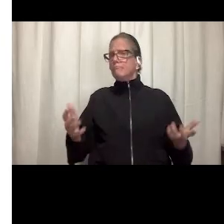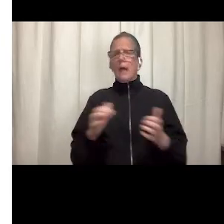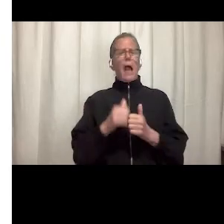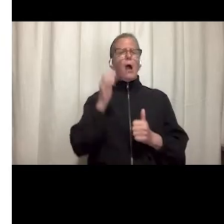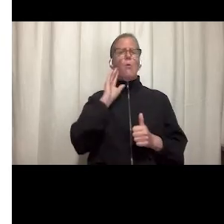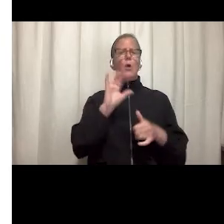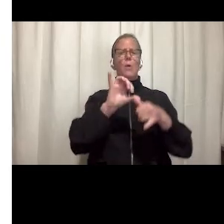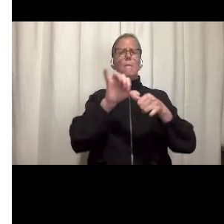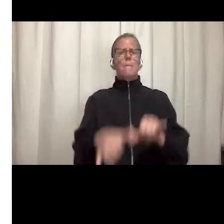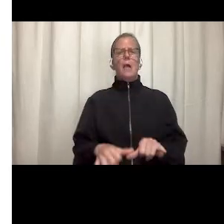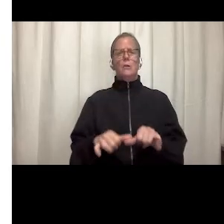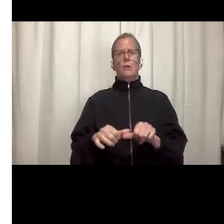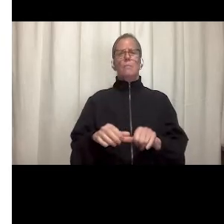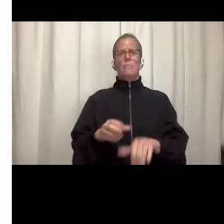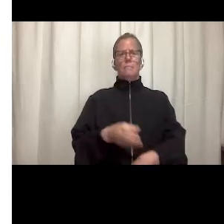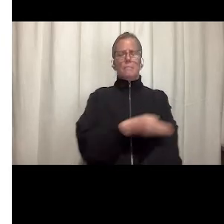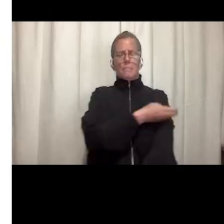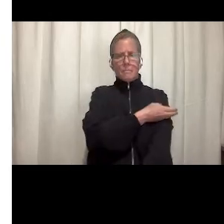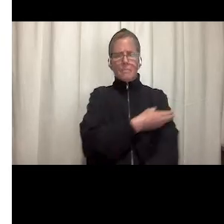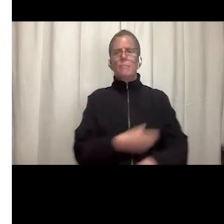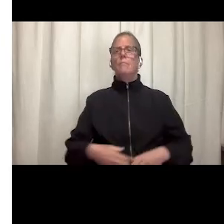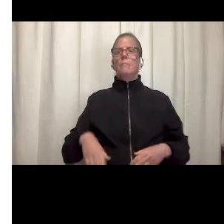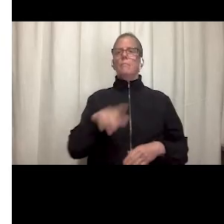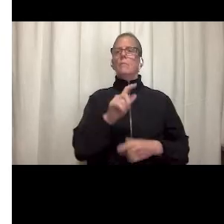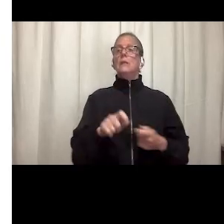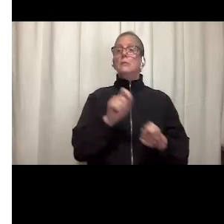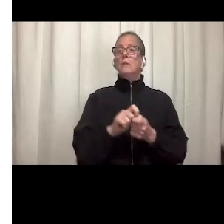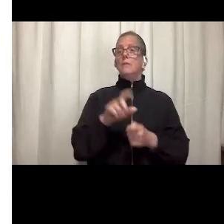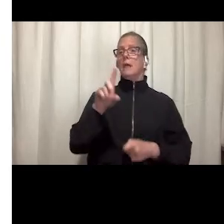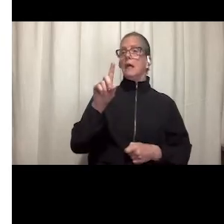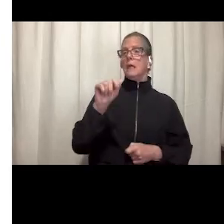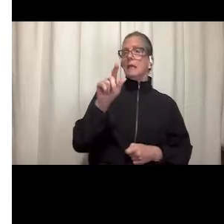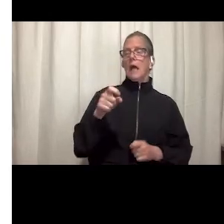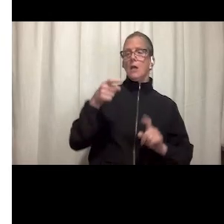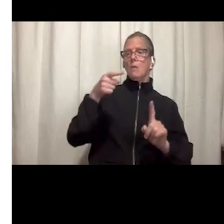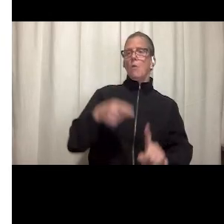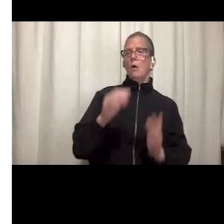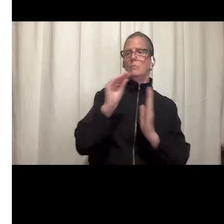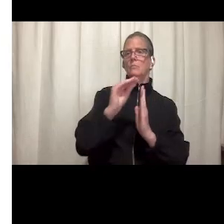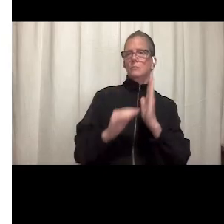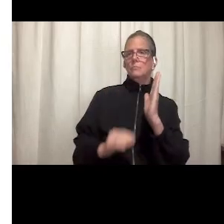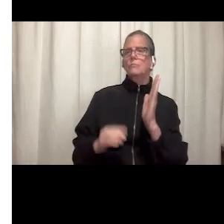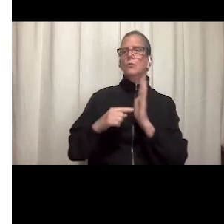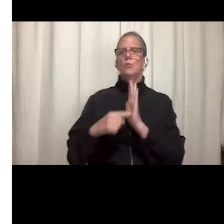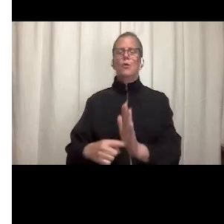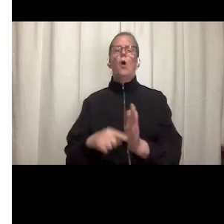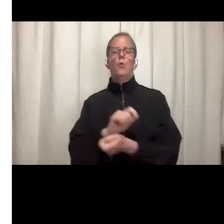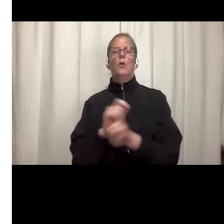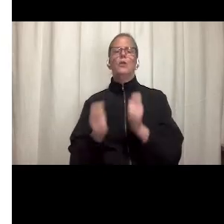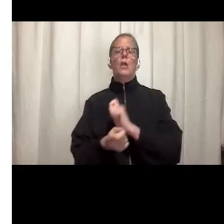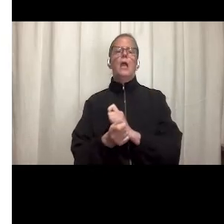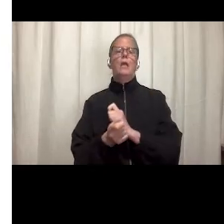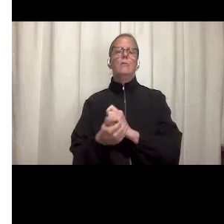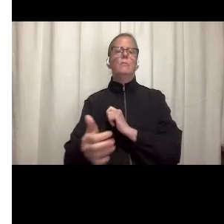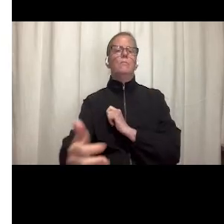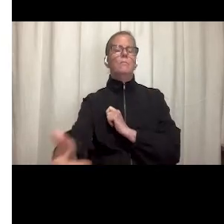are the specific data points you'll track to show change over time, like the number of participants served,